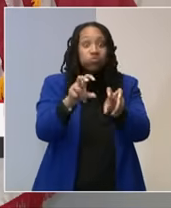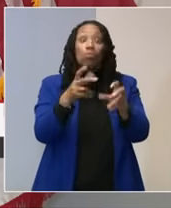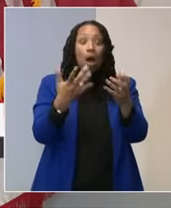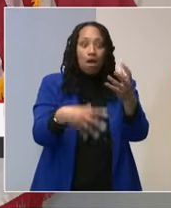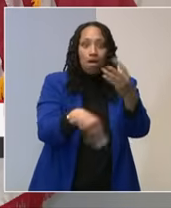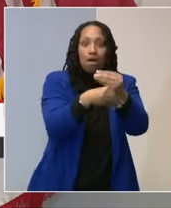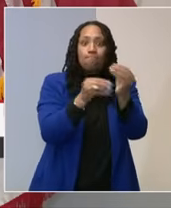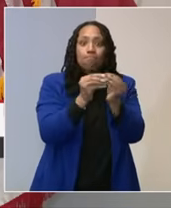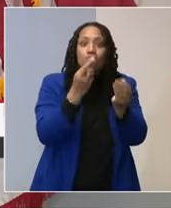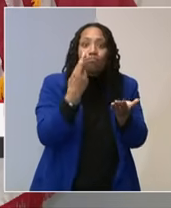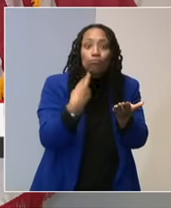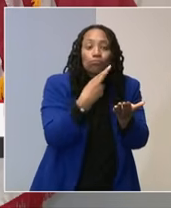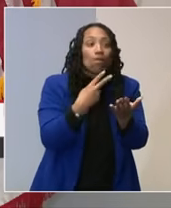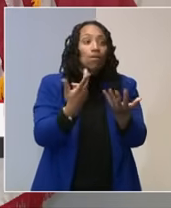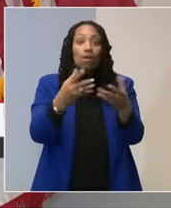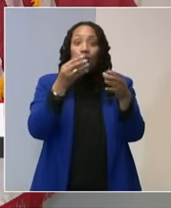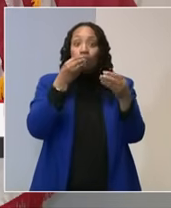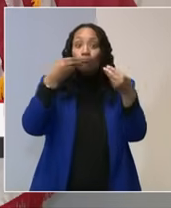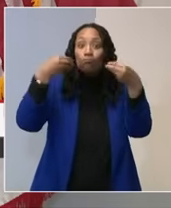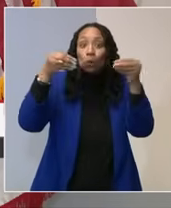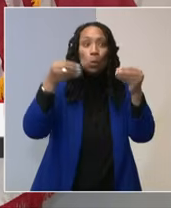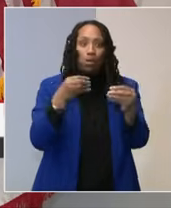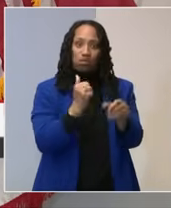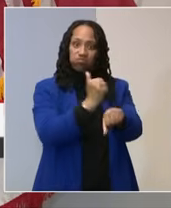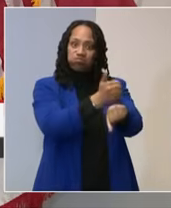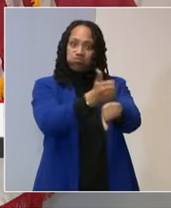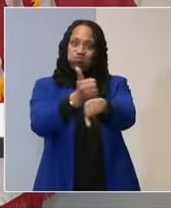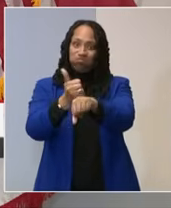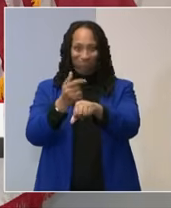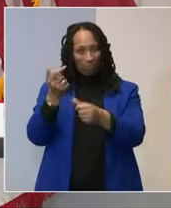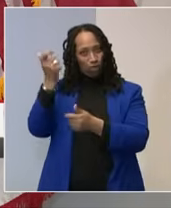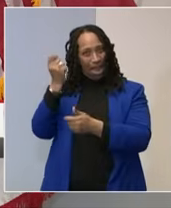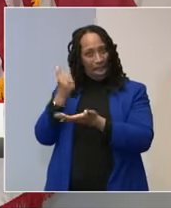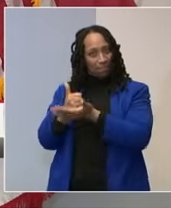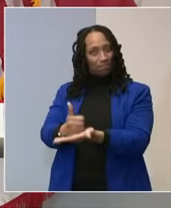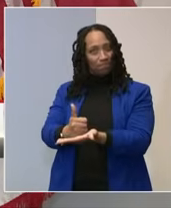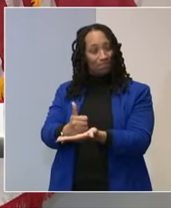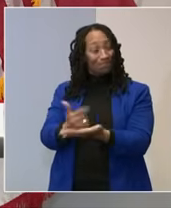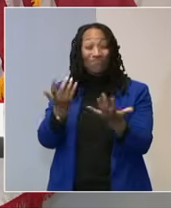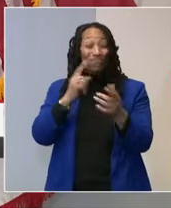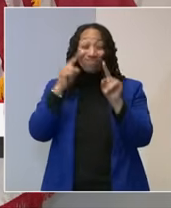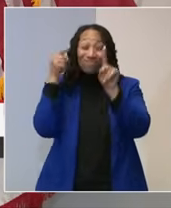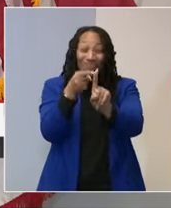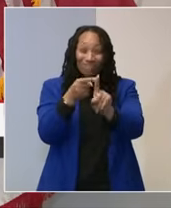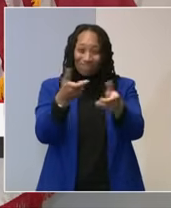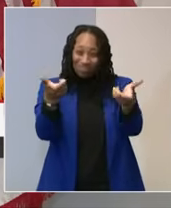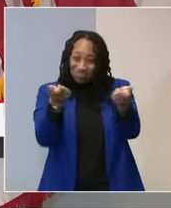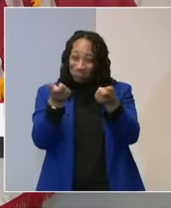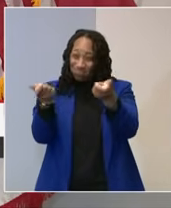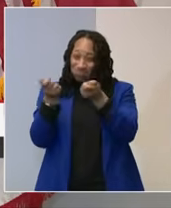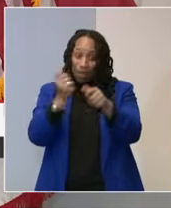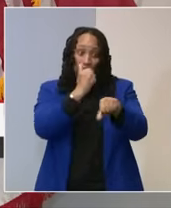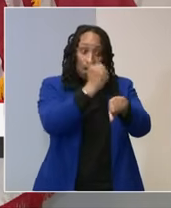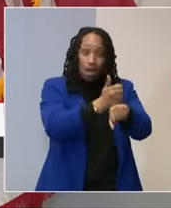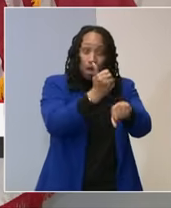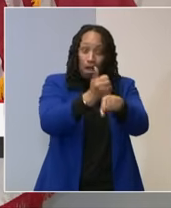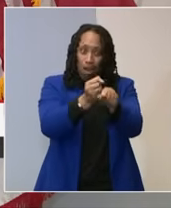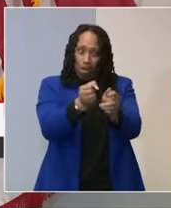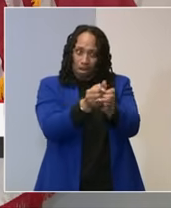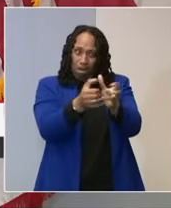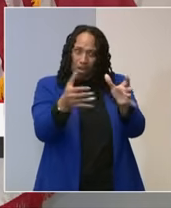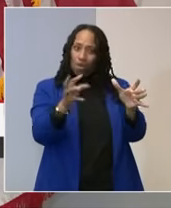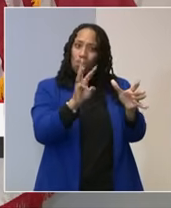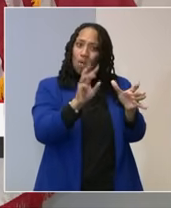have been able to attract both sit-down dining and grocery. We'll be opening